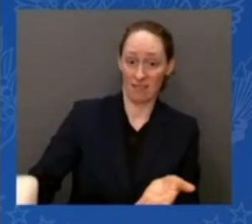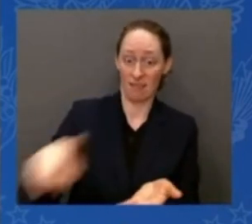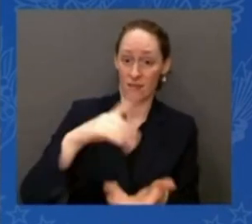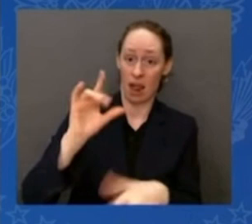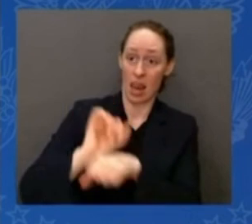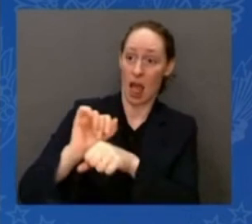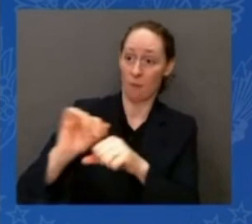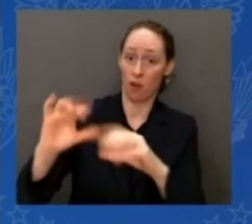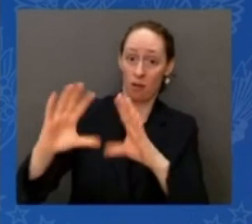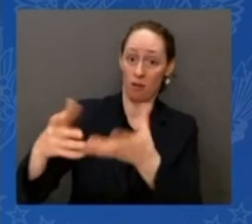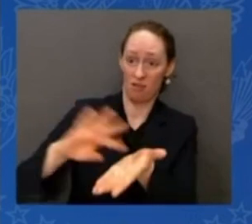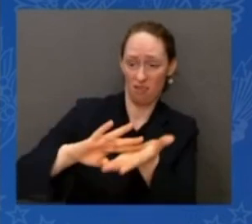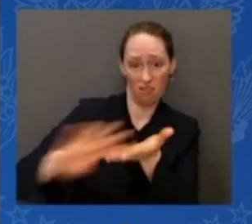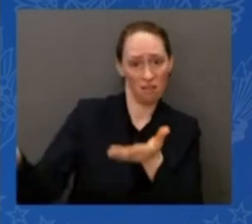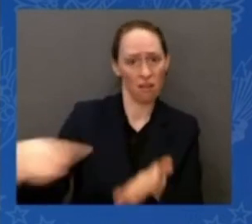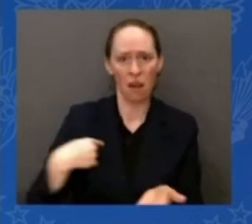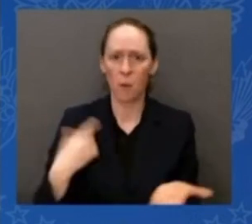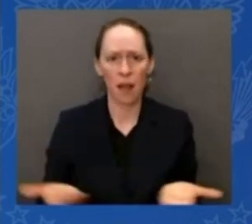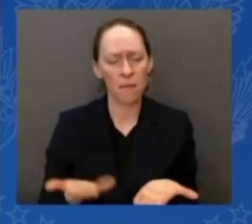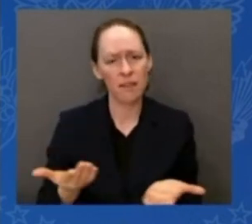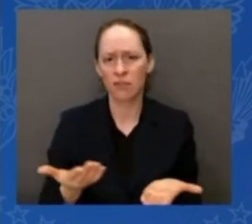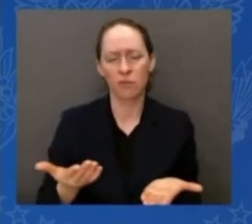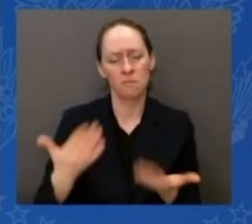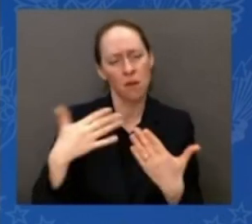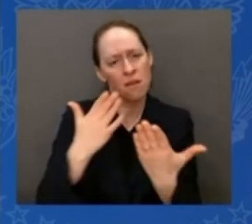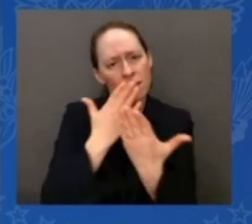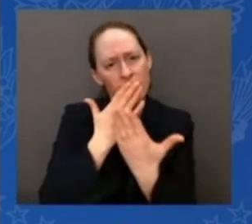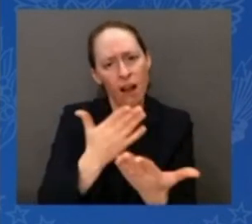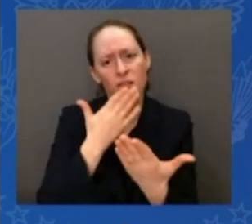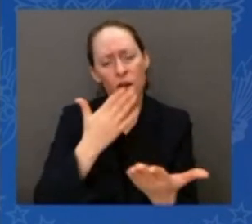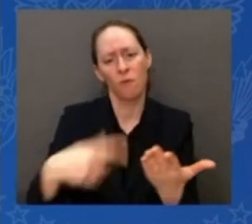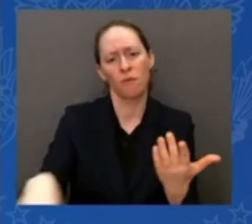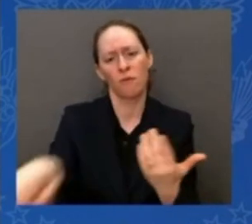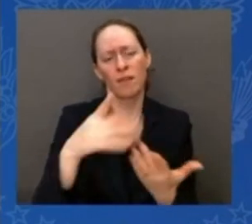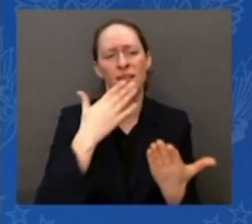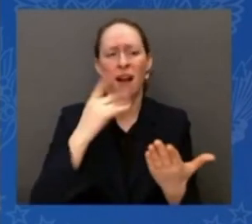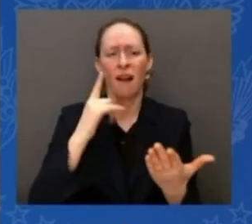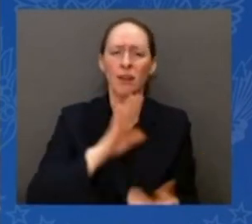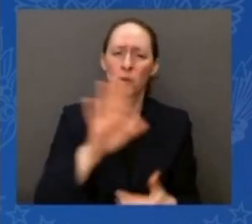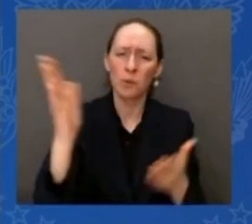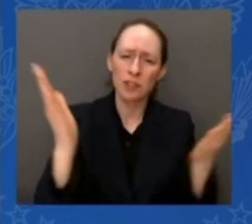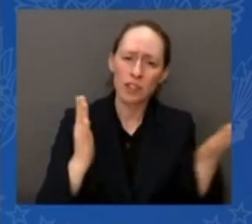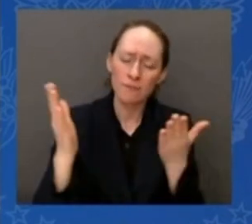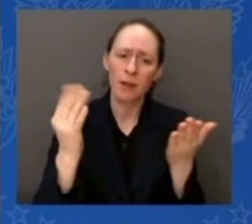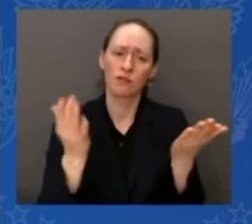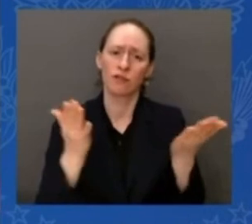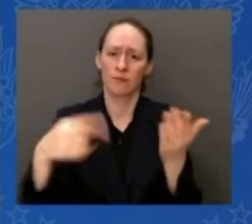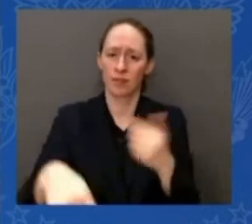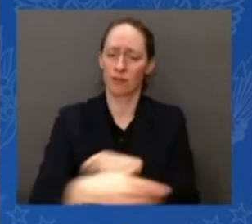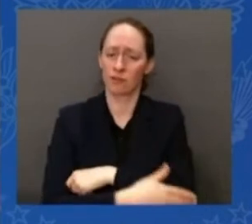much more importantly, all you've done for the country. Thank you, thank you, thank you. You're welcome to hang around.